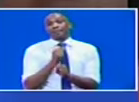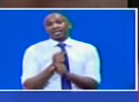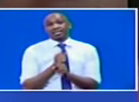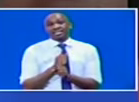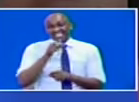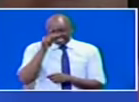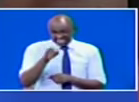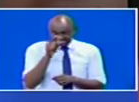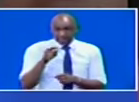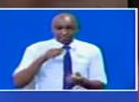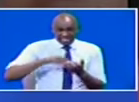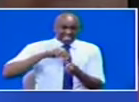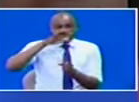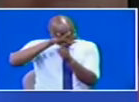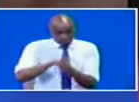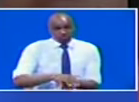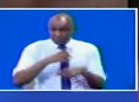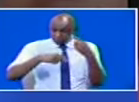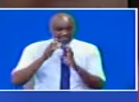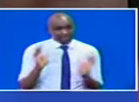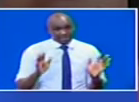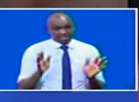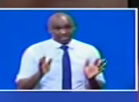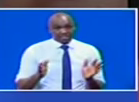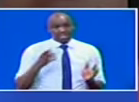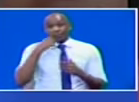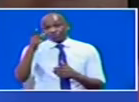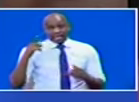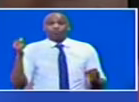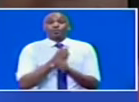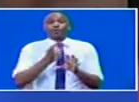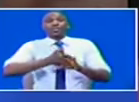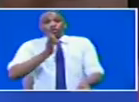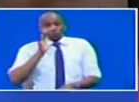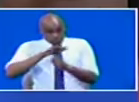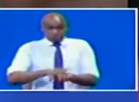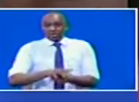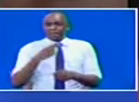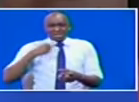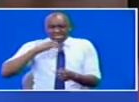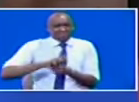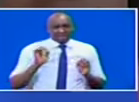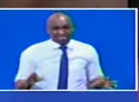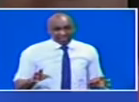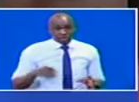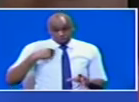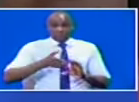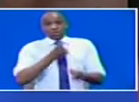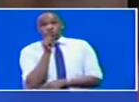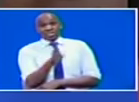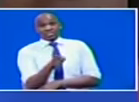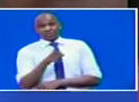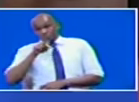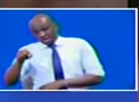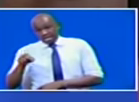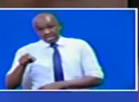a discriminate process. When you say you withdraw labor, it is not discriminate, so that you only withdraw it for a